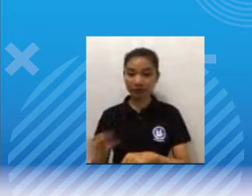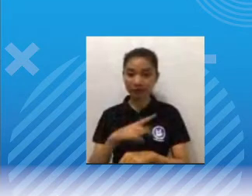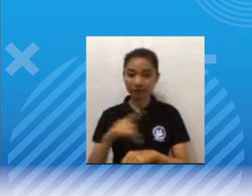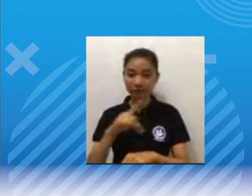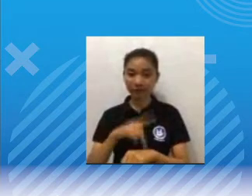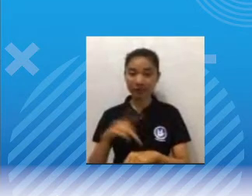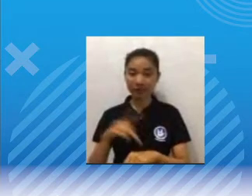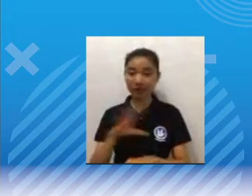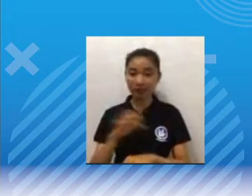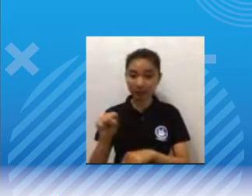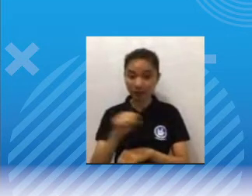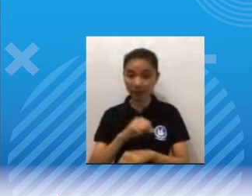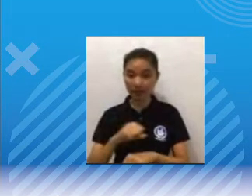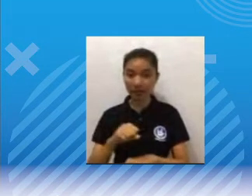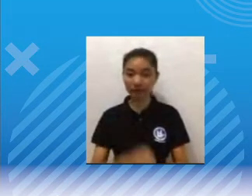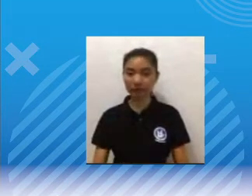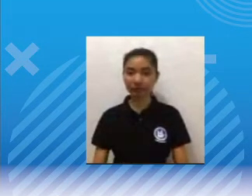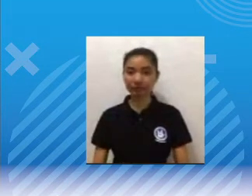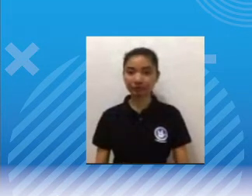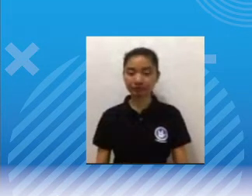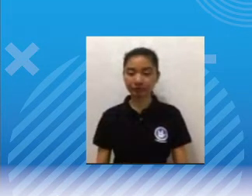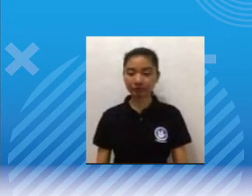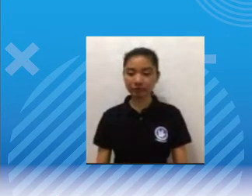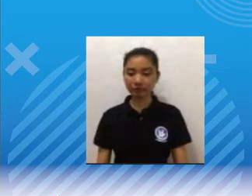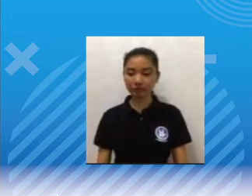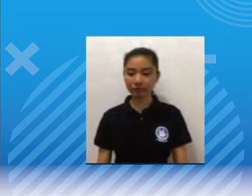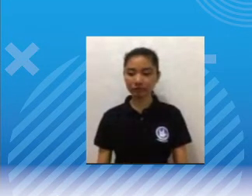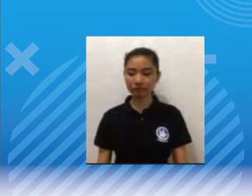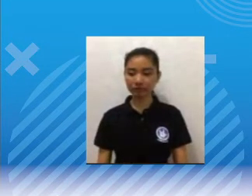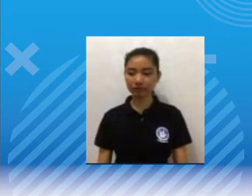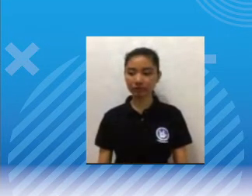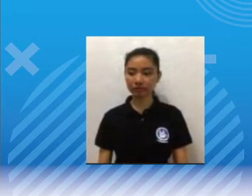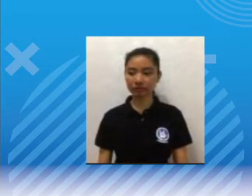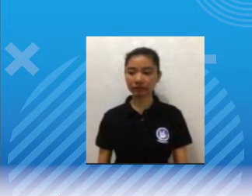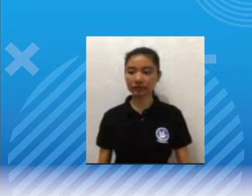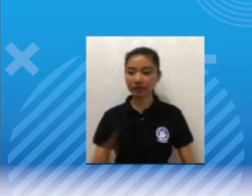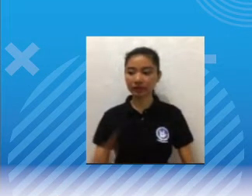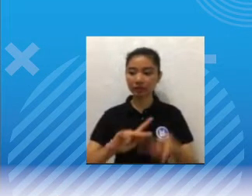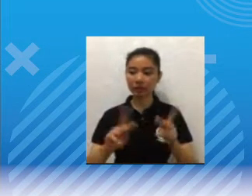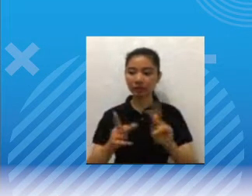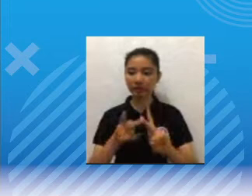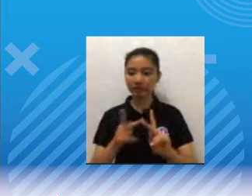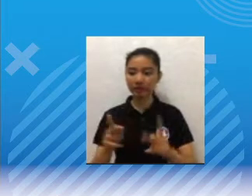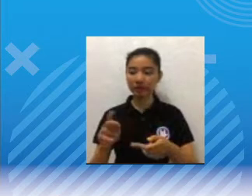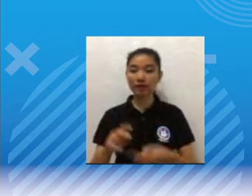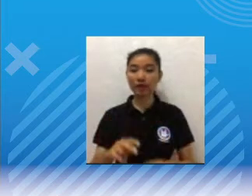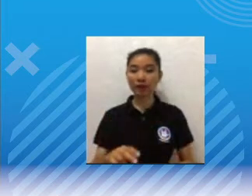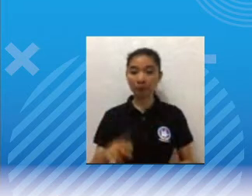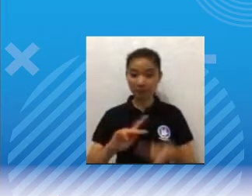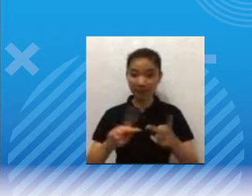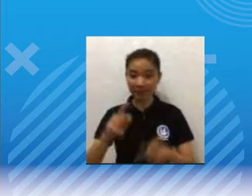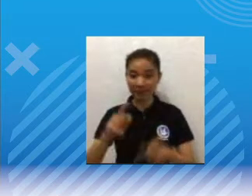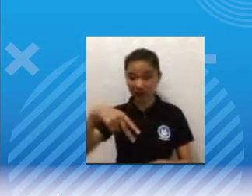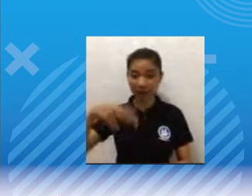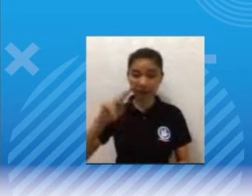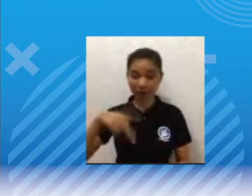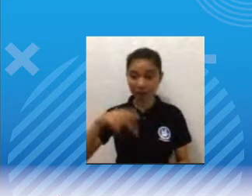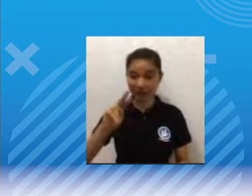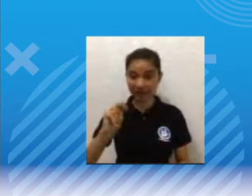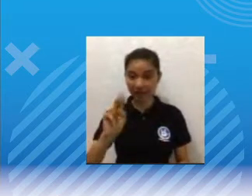Okay, so RCTQ is a partnership between the Philippine Normal University, the country's National Center for Teacher